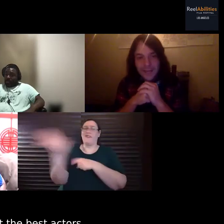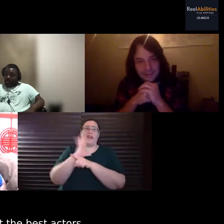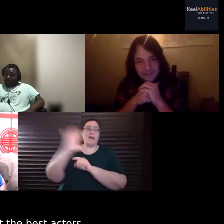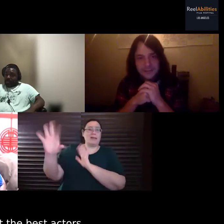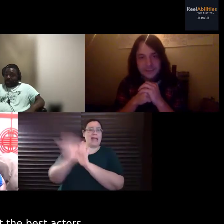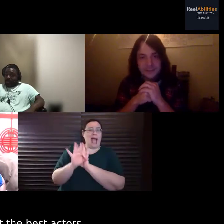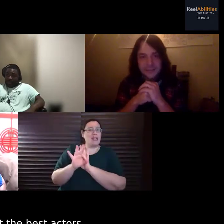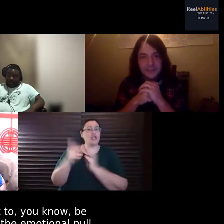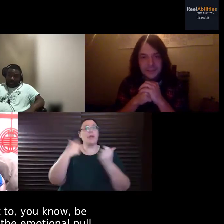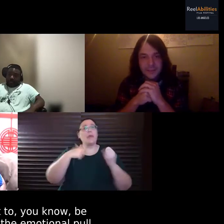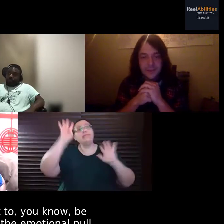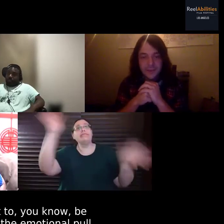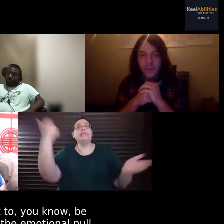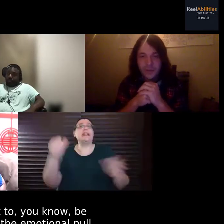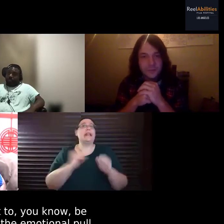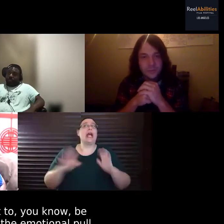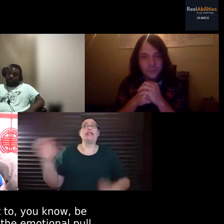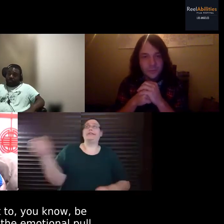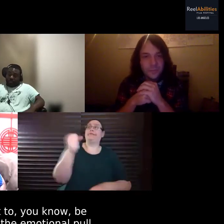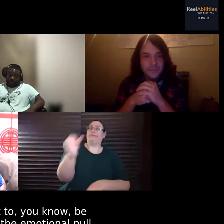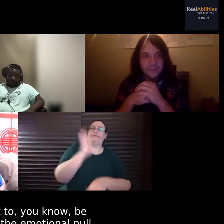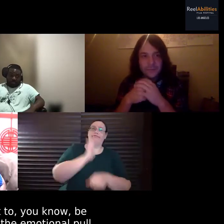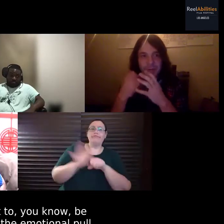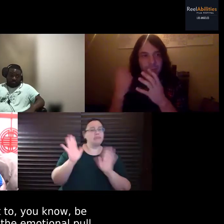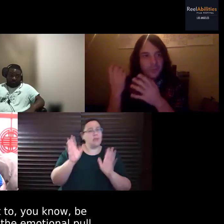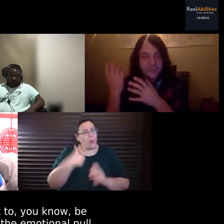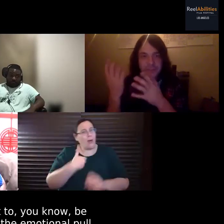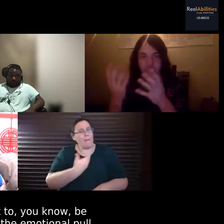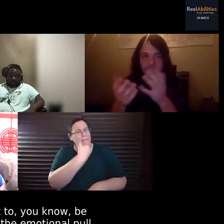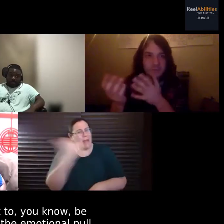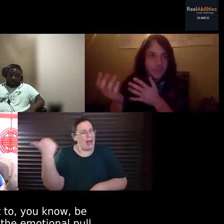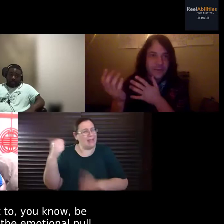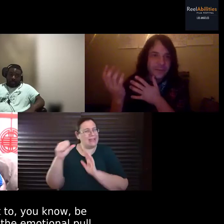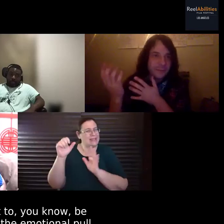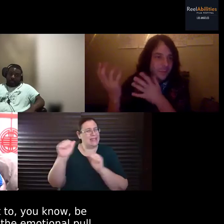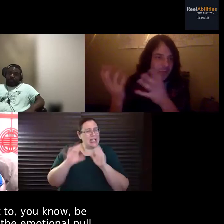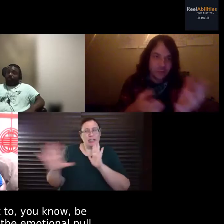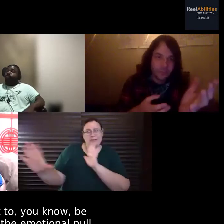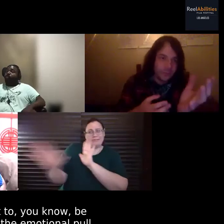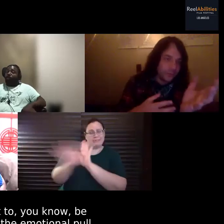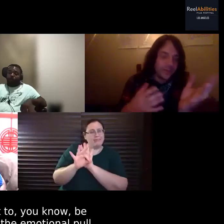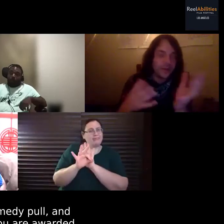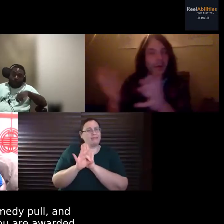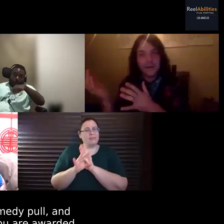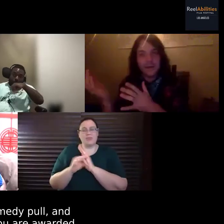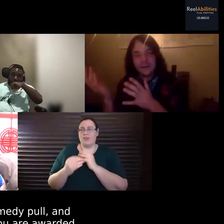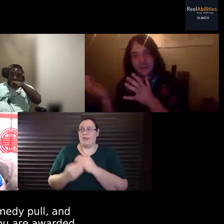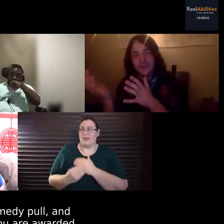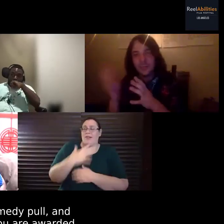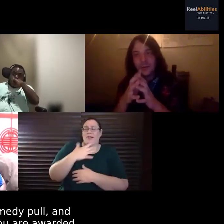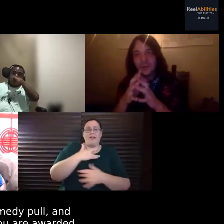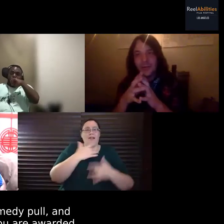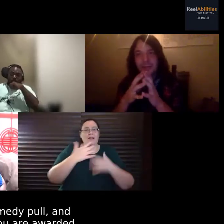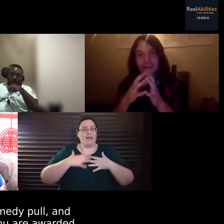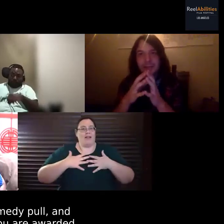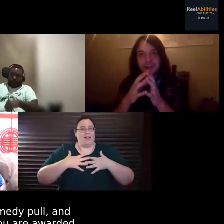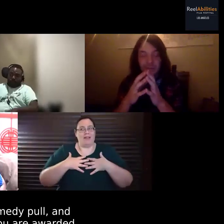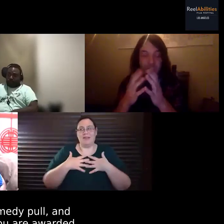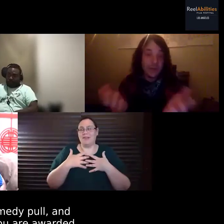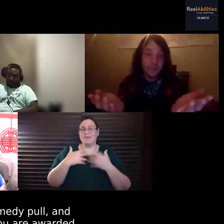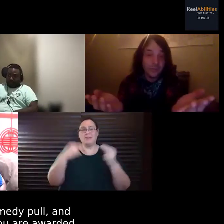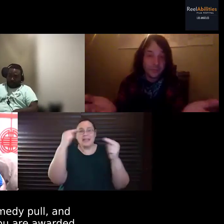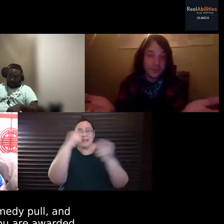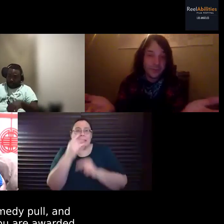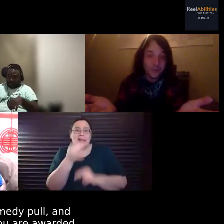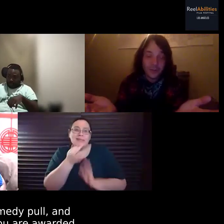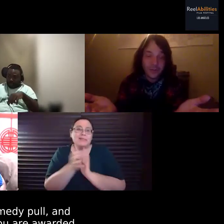best actors. They want to, be swayed by the emotional pull or the comedic pull. And when you